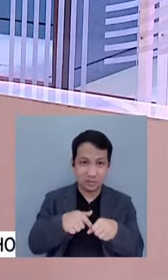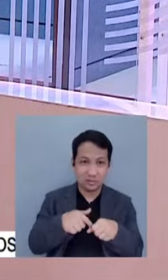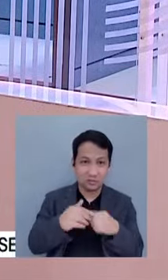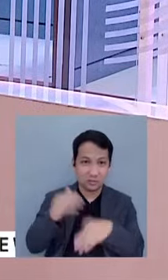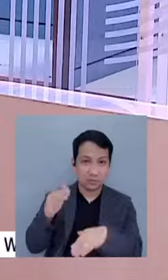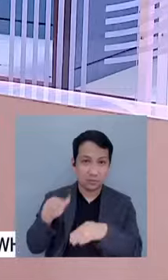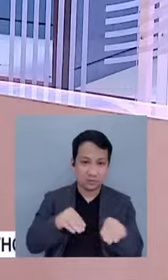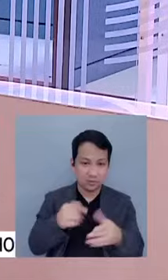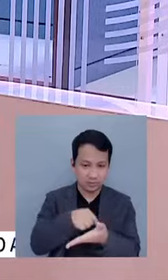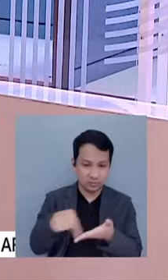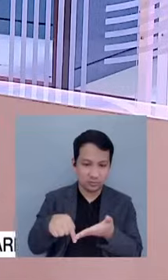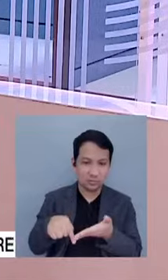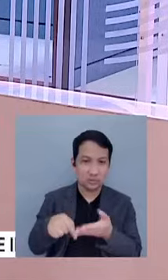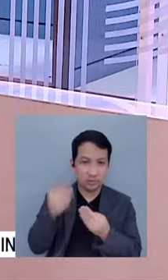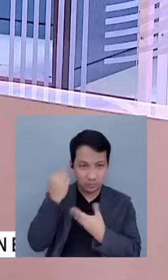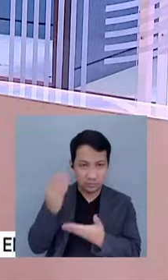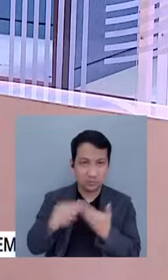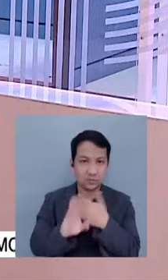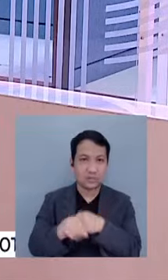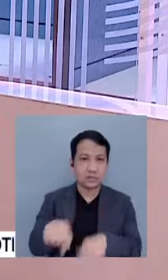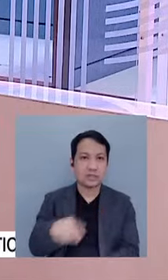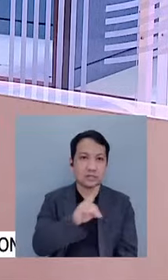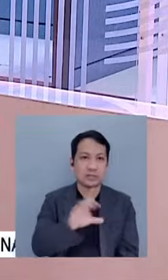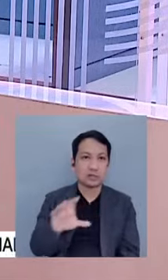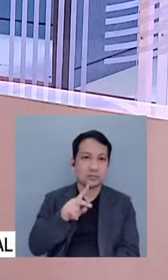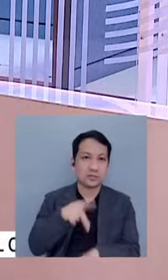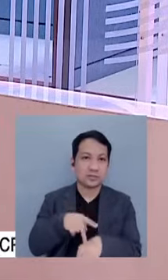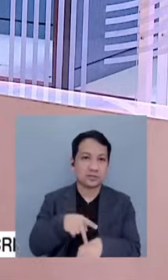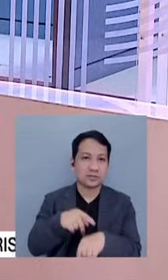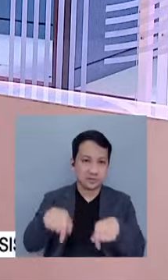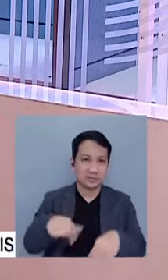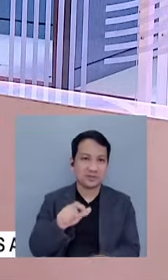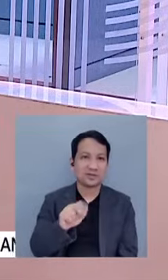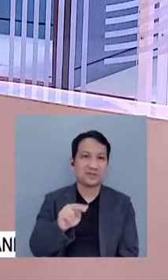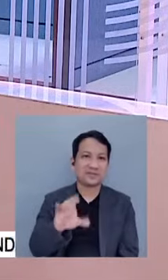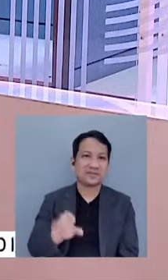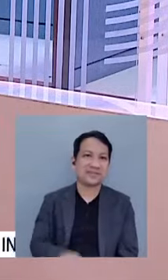The details when we return. You're watching Dateline Philippines here on ANC.